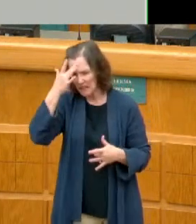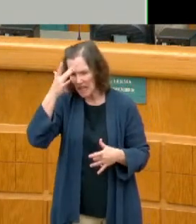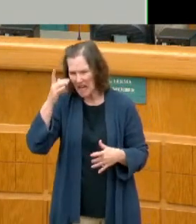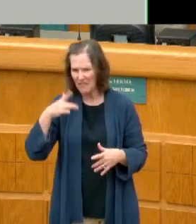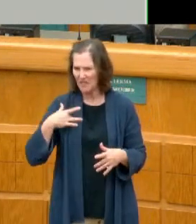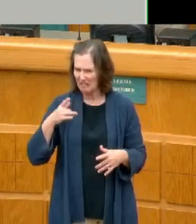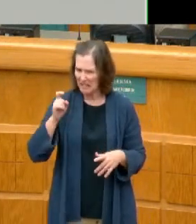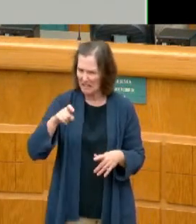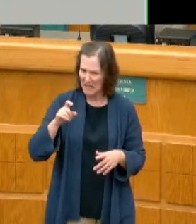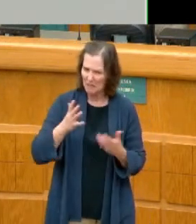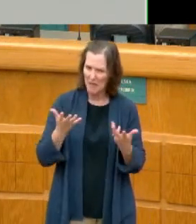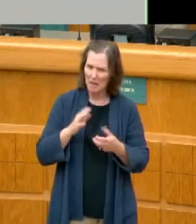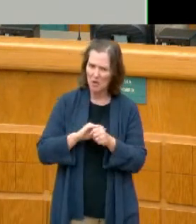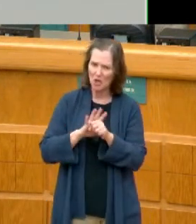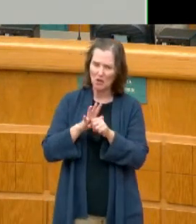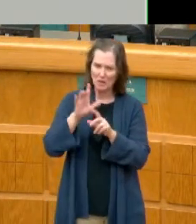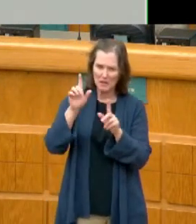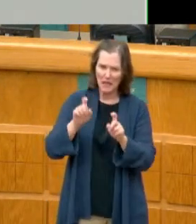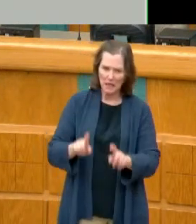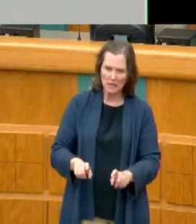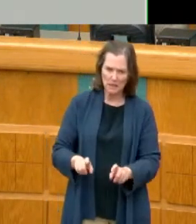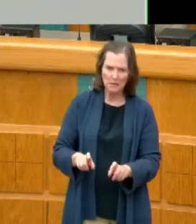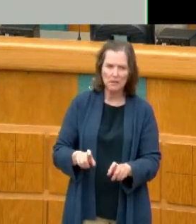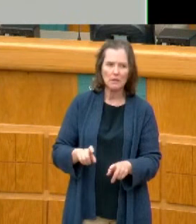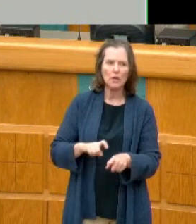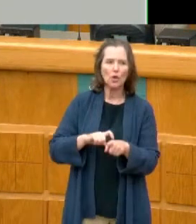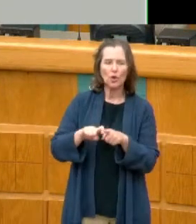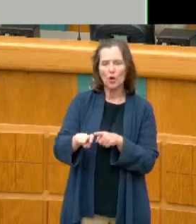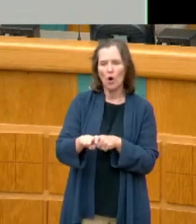the Delta variant, you can call either